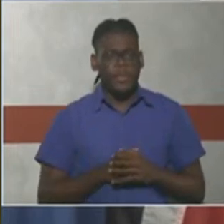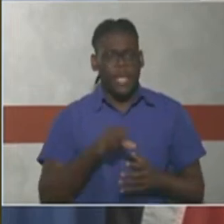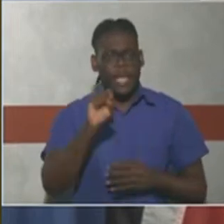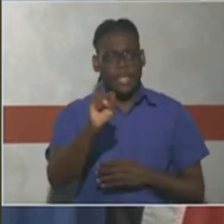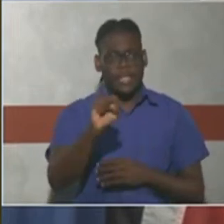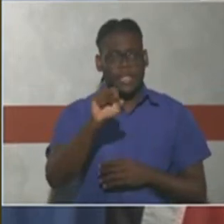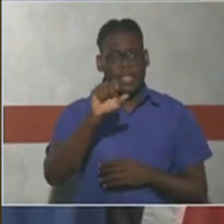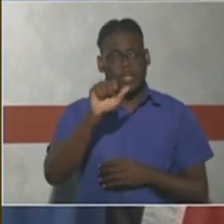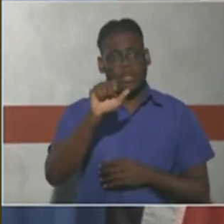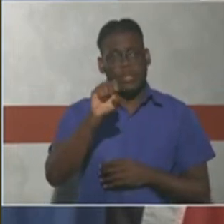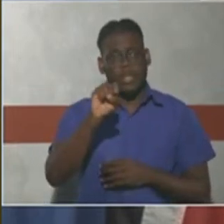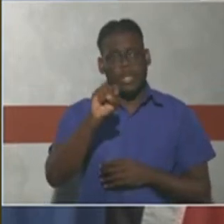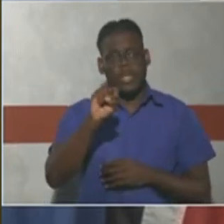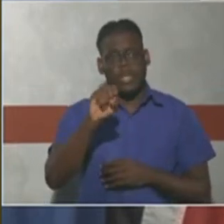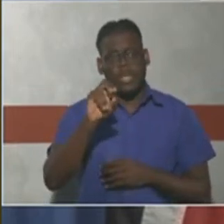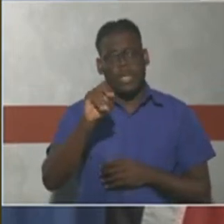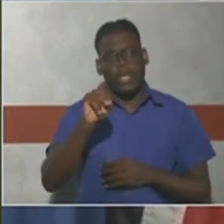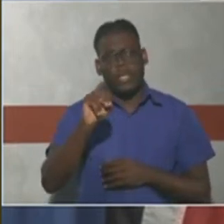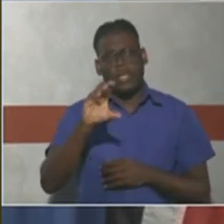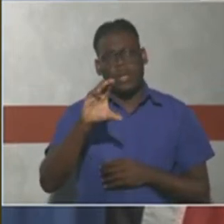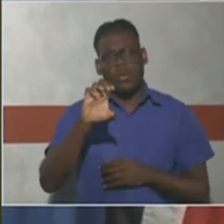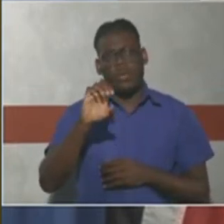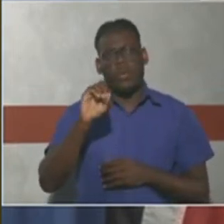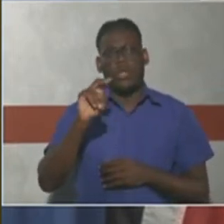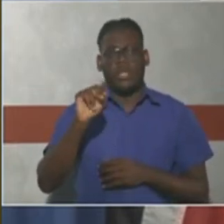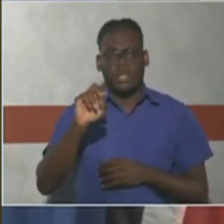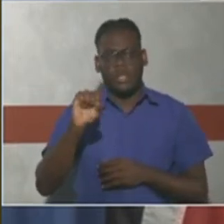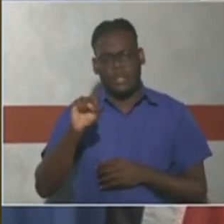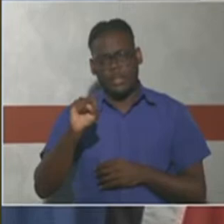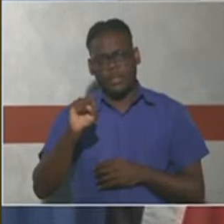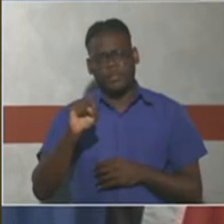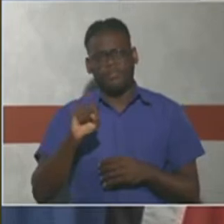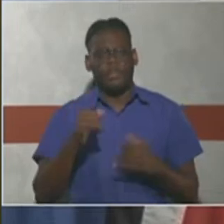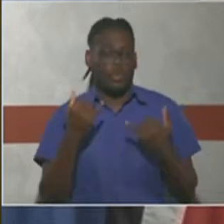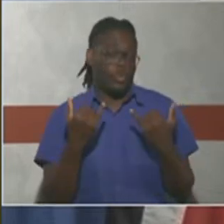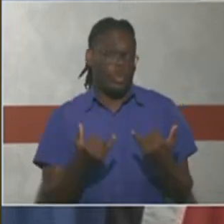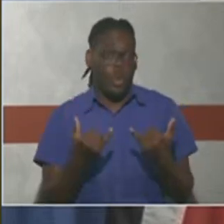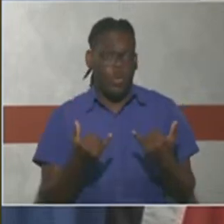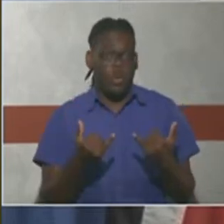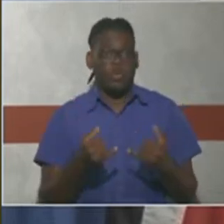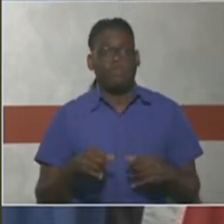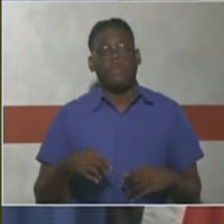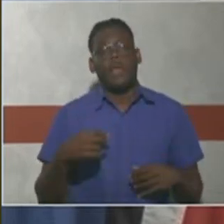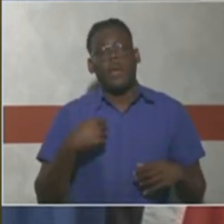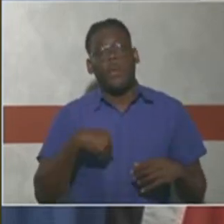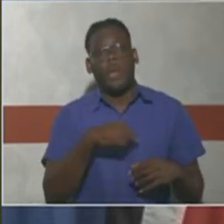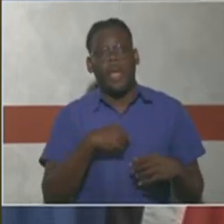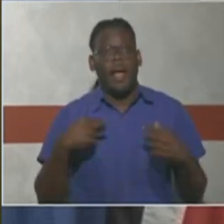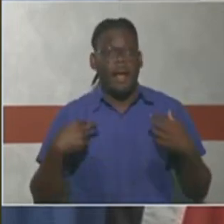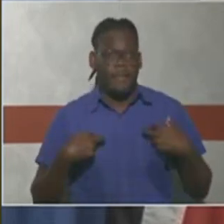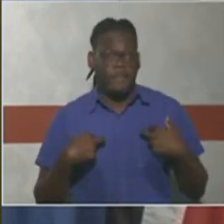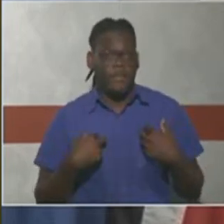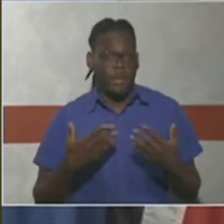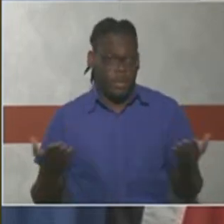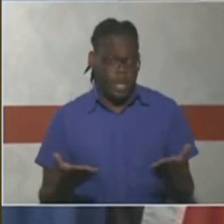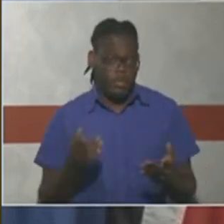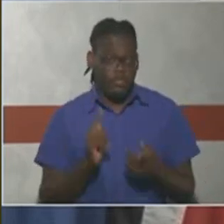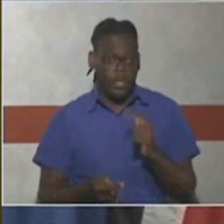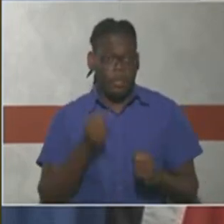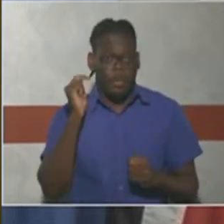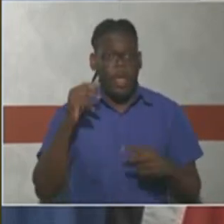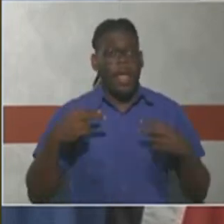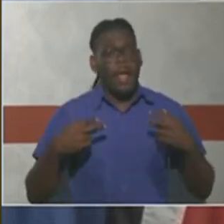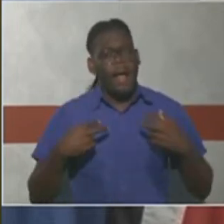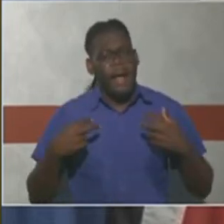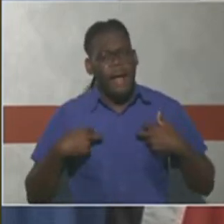its close proximity to the existing world-class energy infrastructure in Trinidad and Tobago.